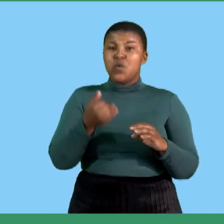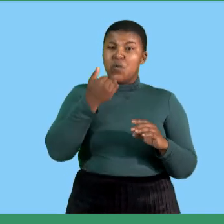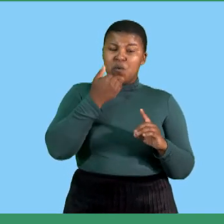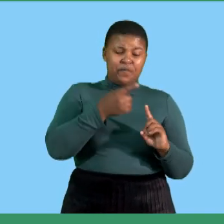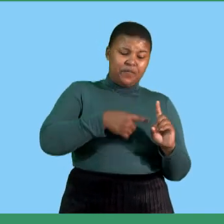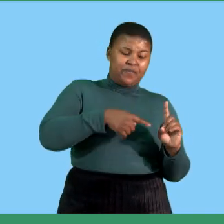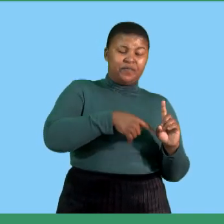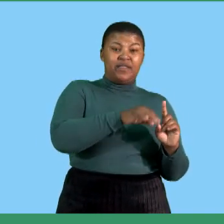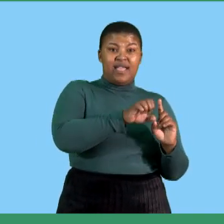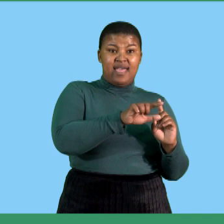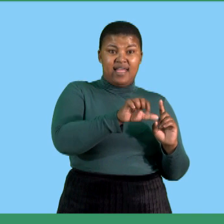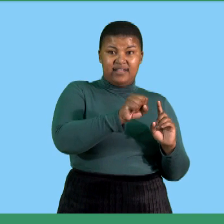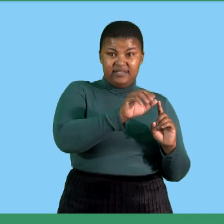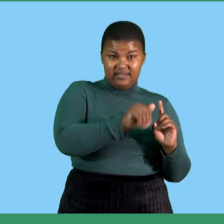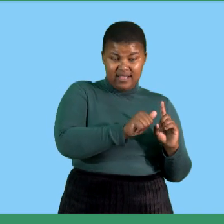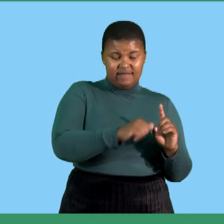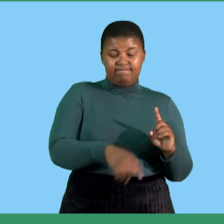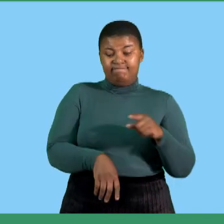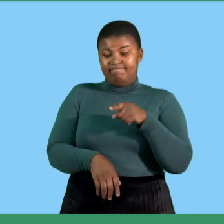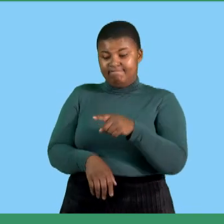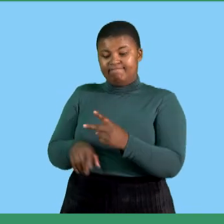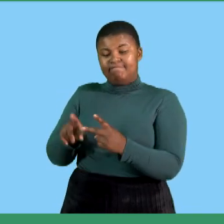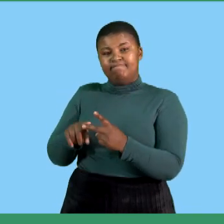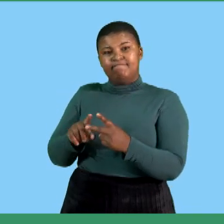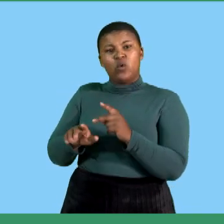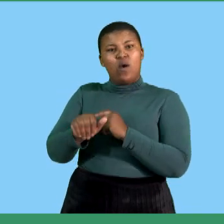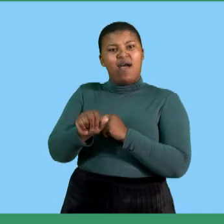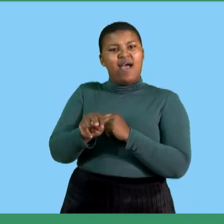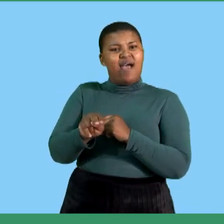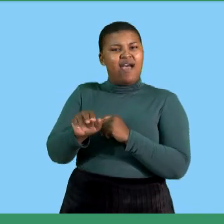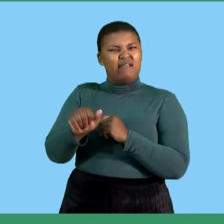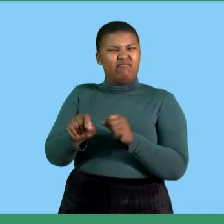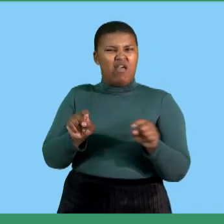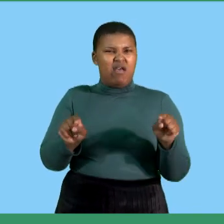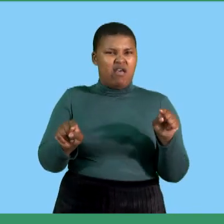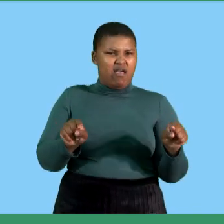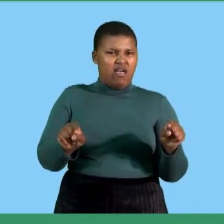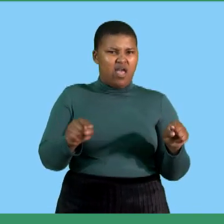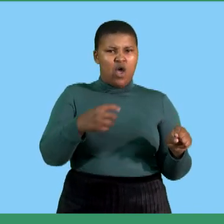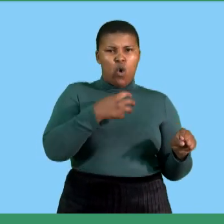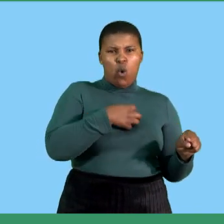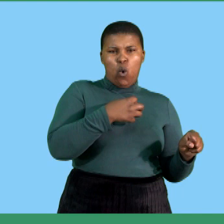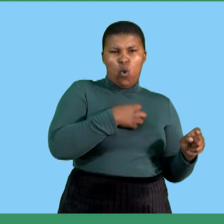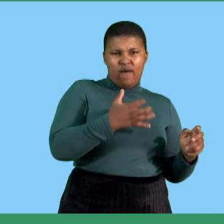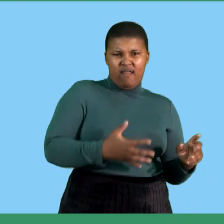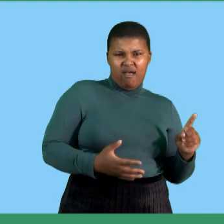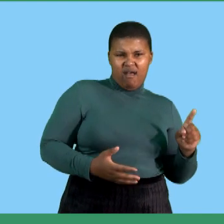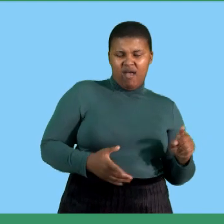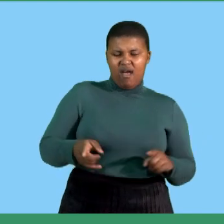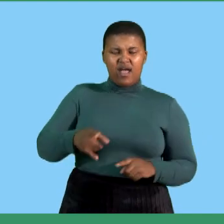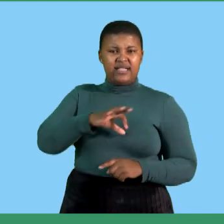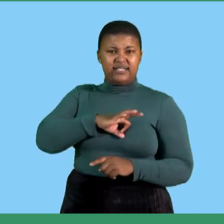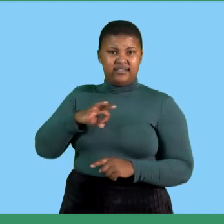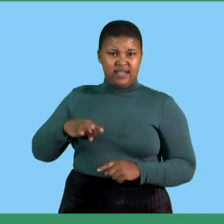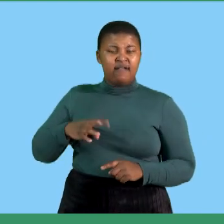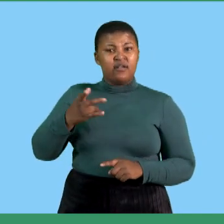an employer and Anna as an employee. So what does the question ask? The question asks for us to discuss the